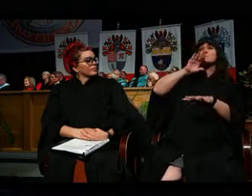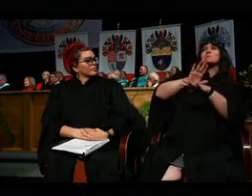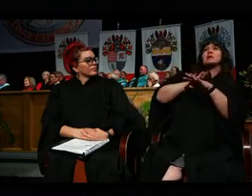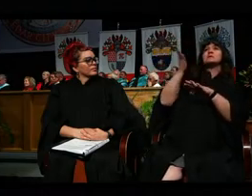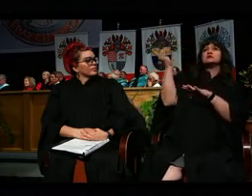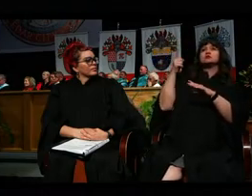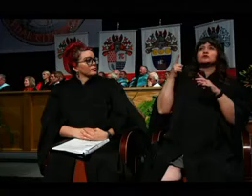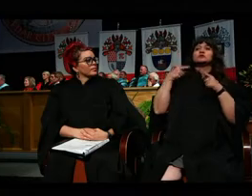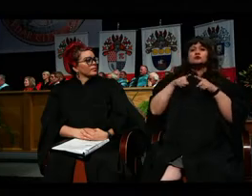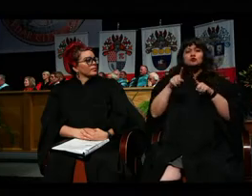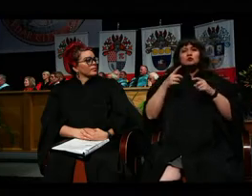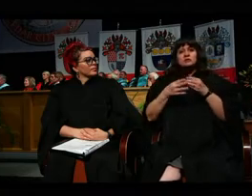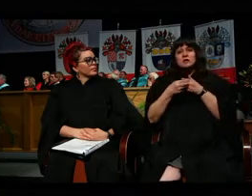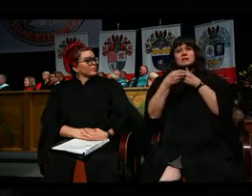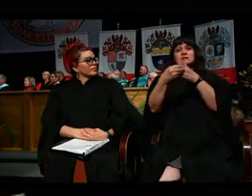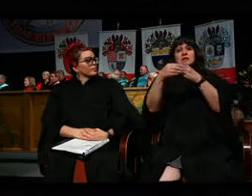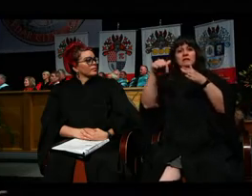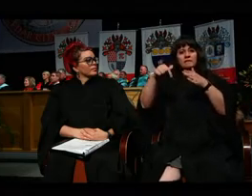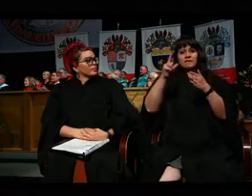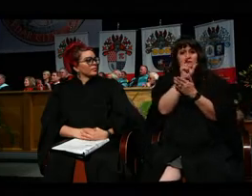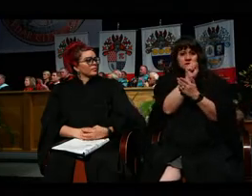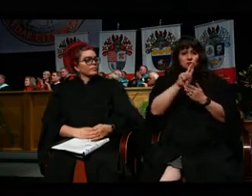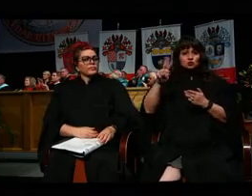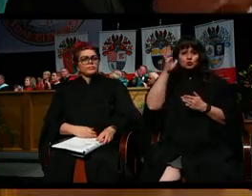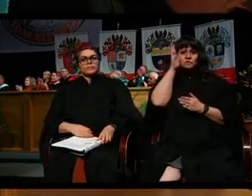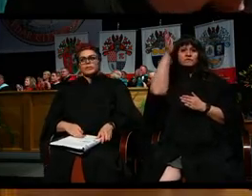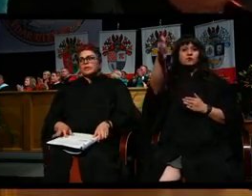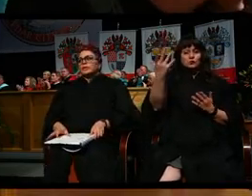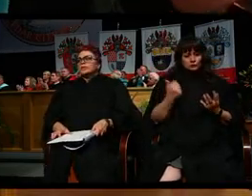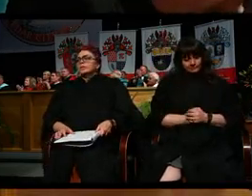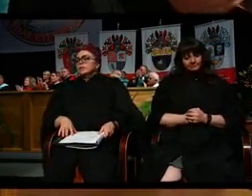institution into the future. Thank you.